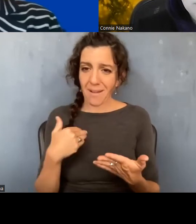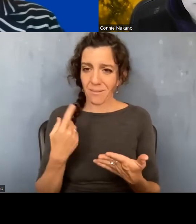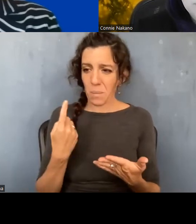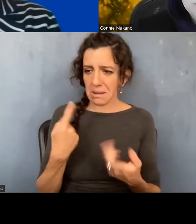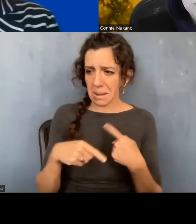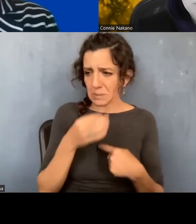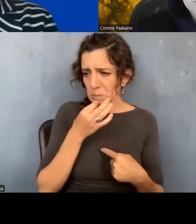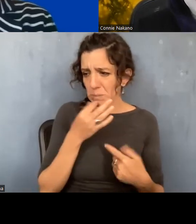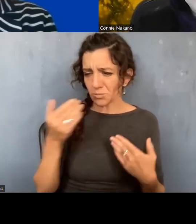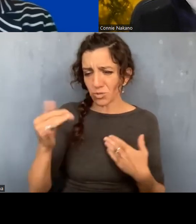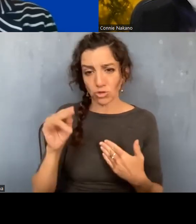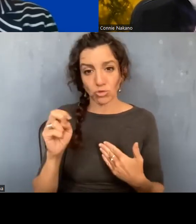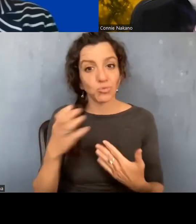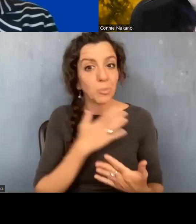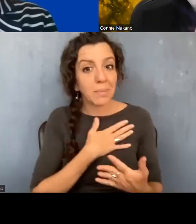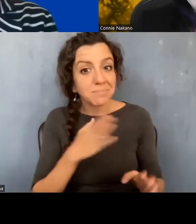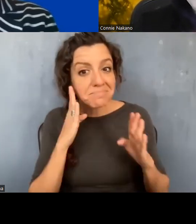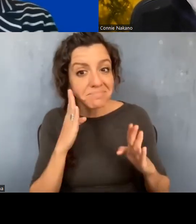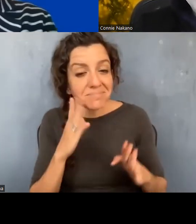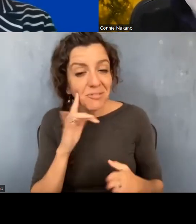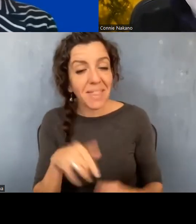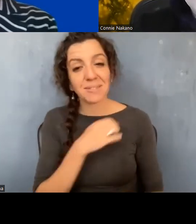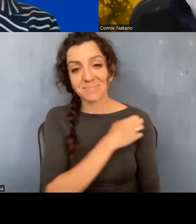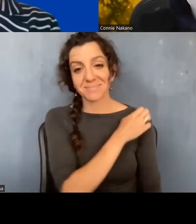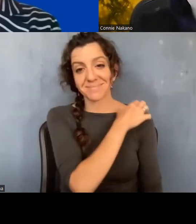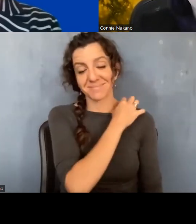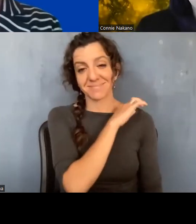as soon as June. So stay tuned for more on that.